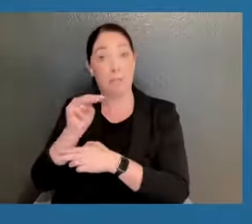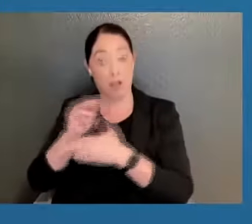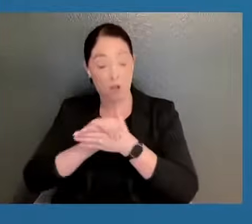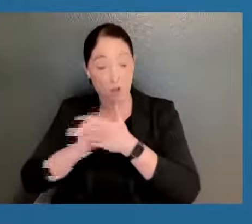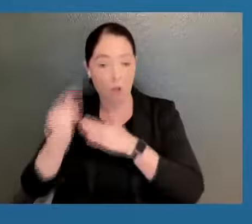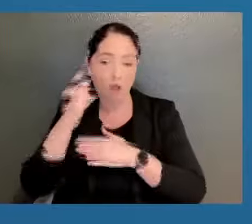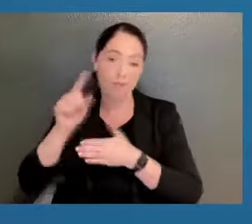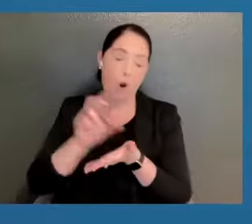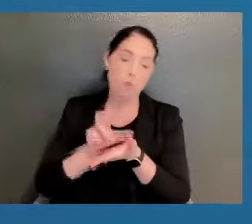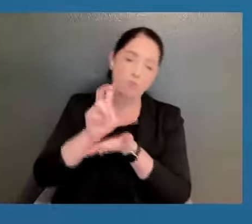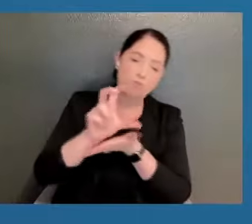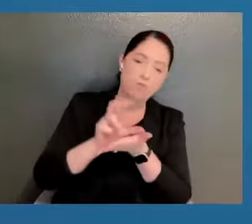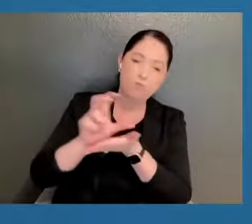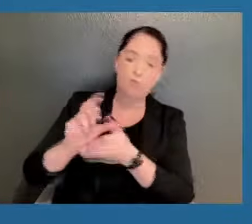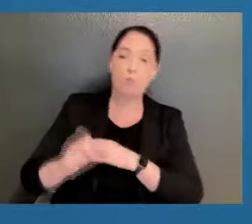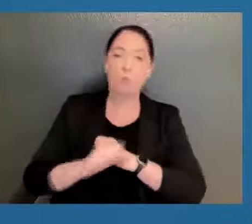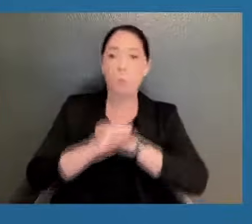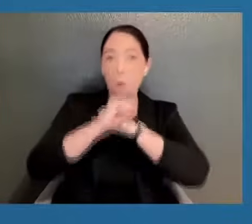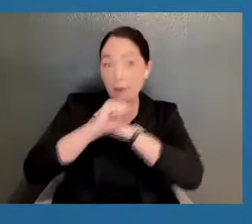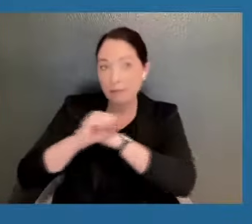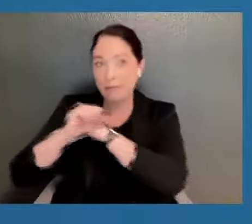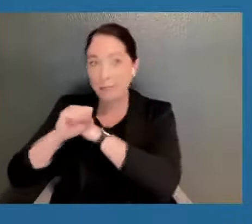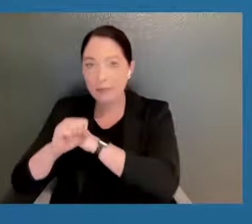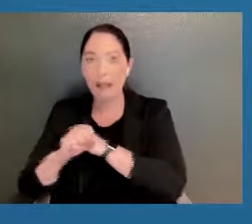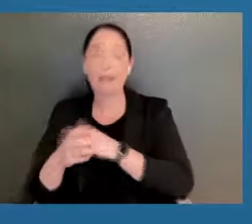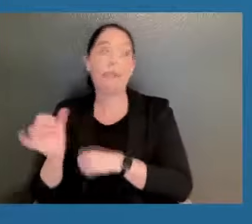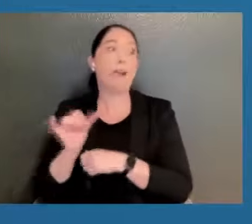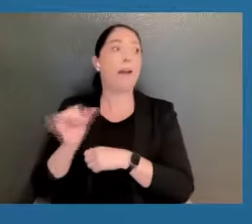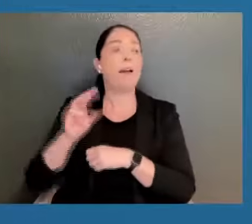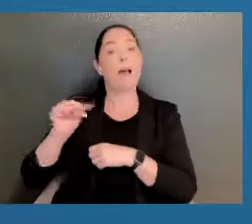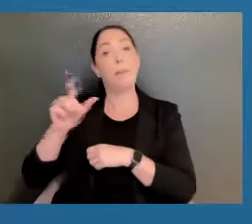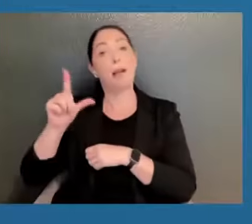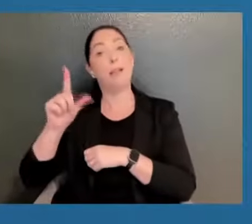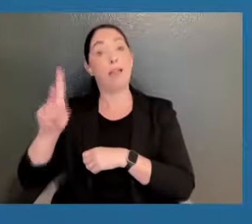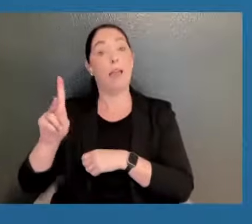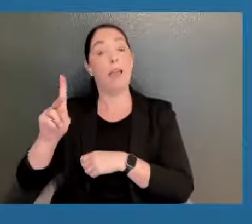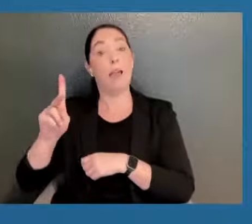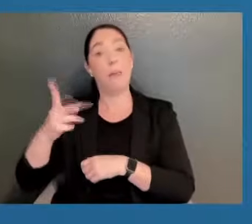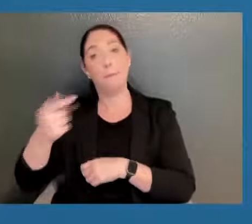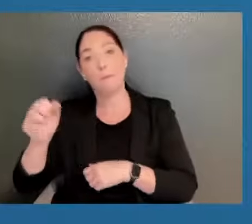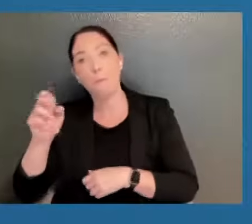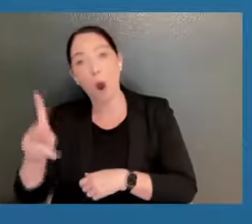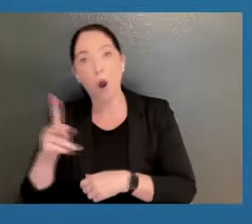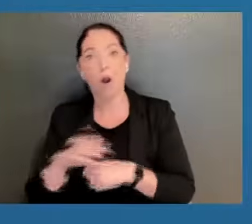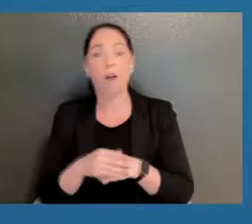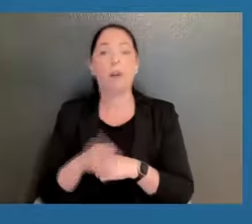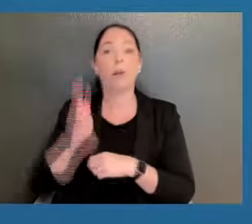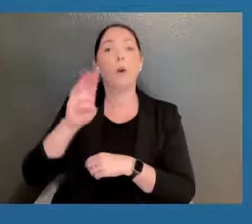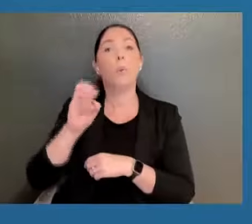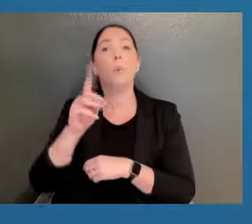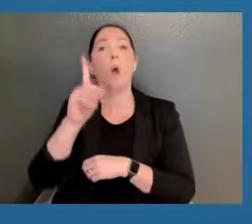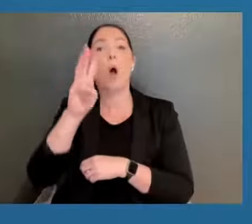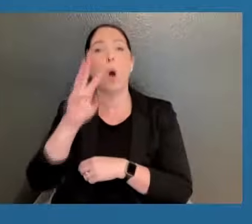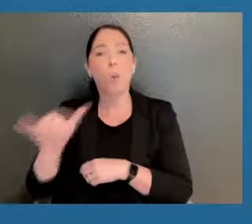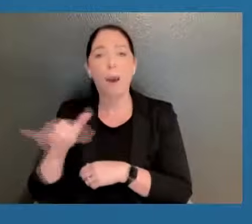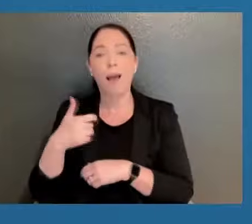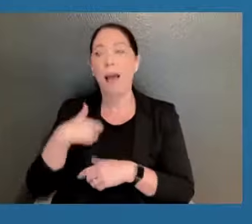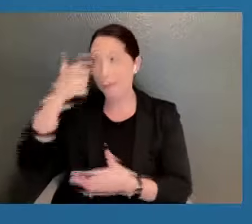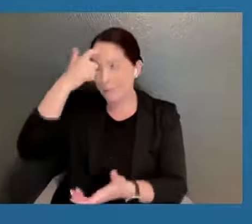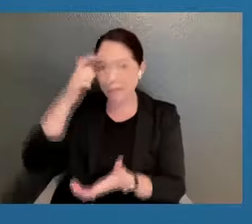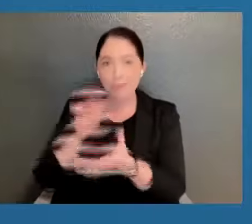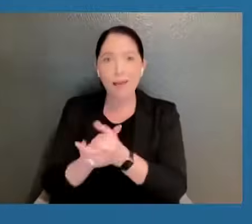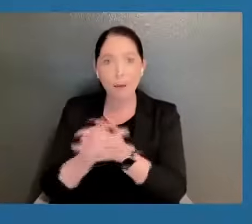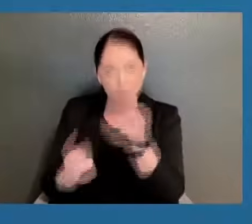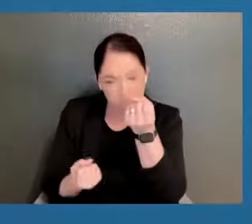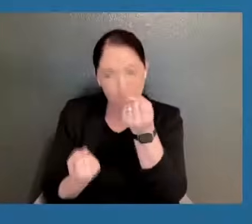our iconic sites that we have, MLK Park and Broadway Market and so many others, because I believe in those assets. I've been there. I know what they're